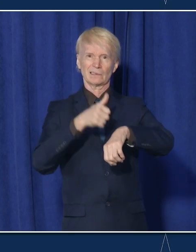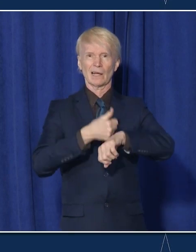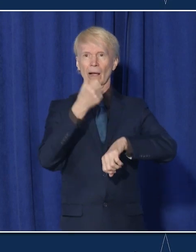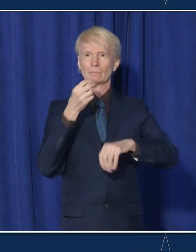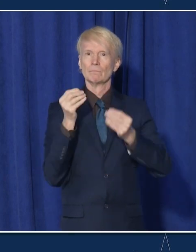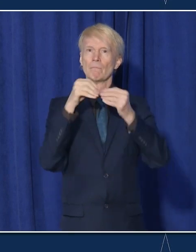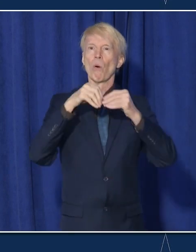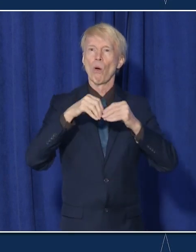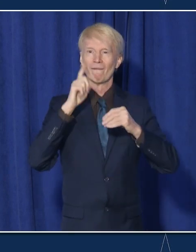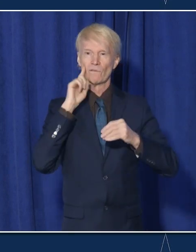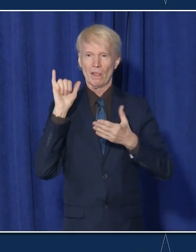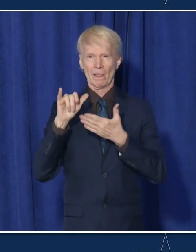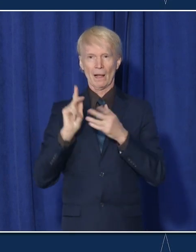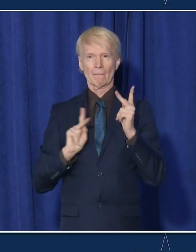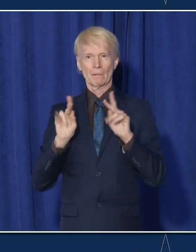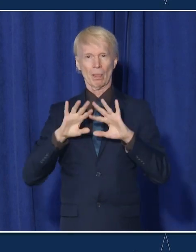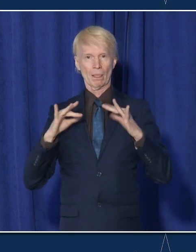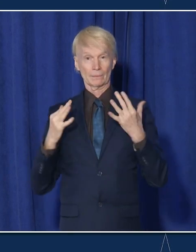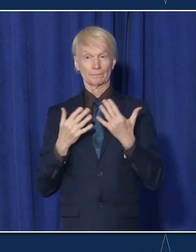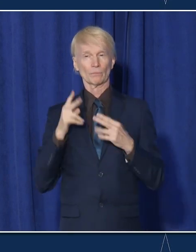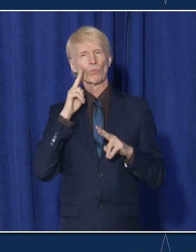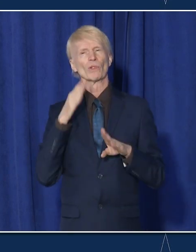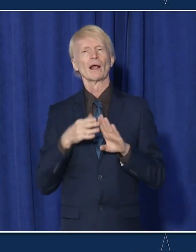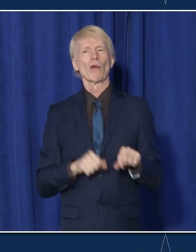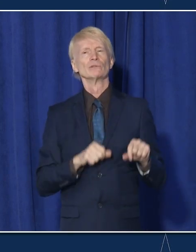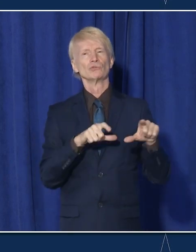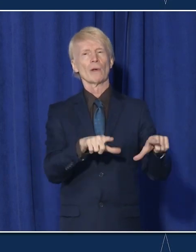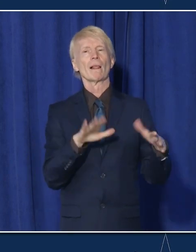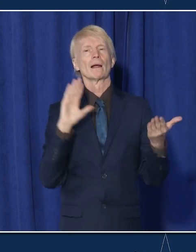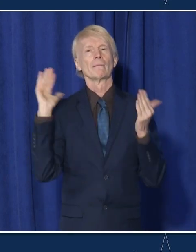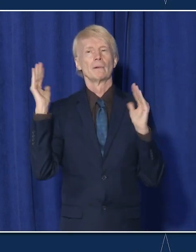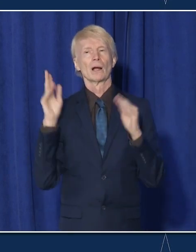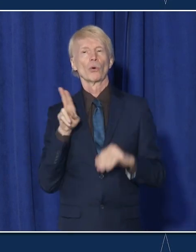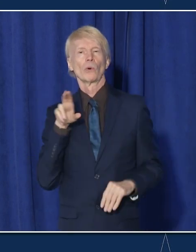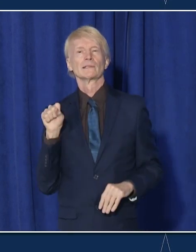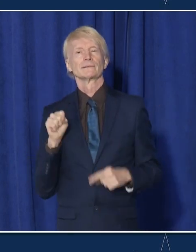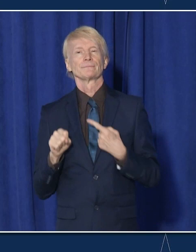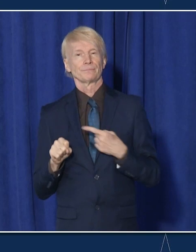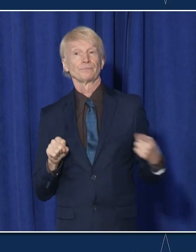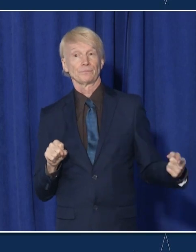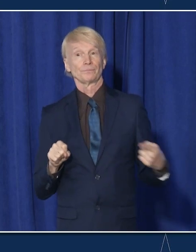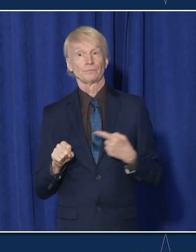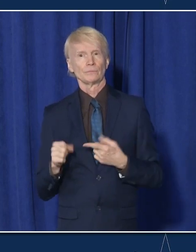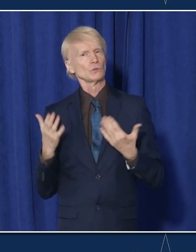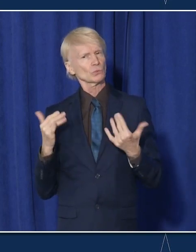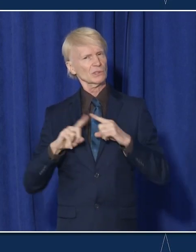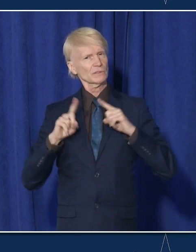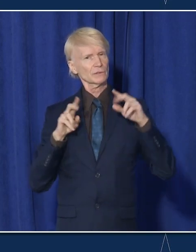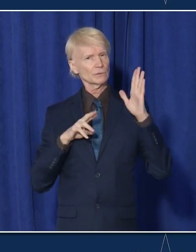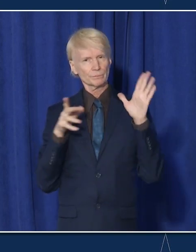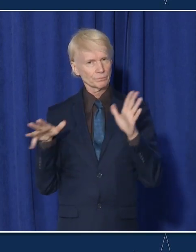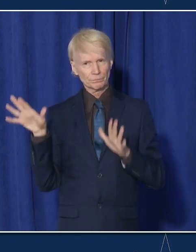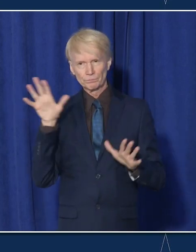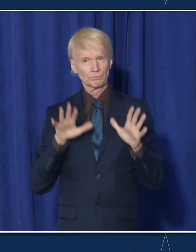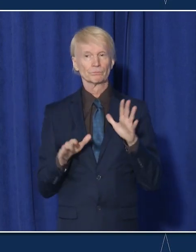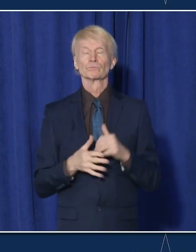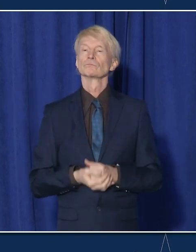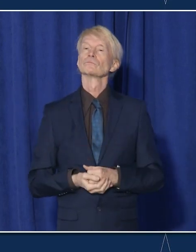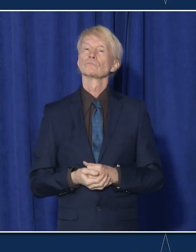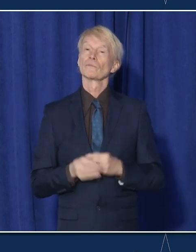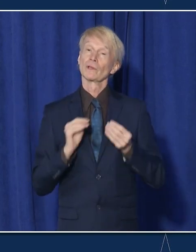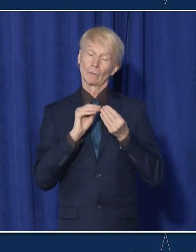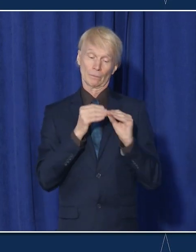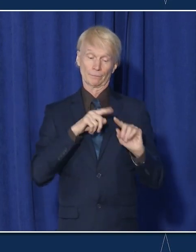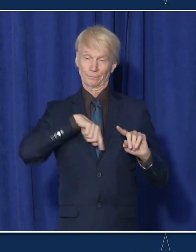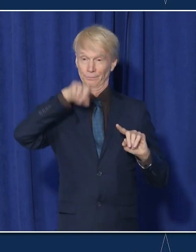population. And let's actually look at Australia versus the US just to kind of understand what is a little bit different here. And so these graphs